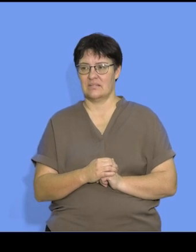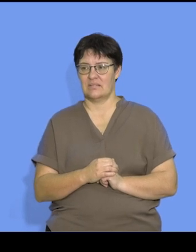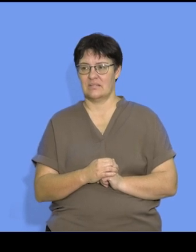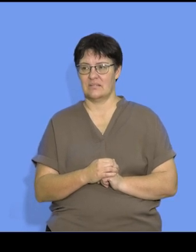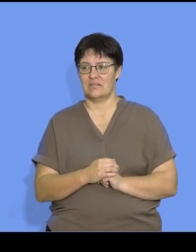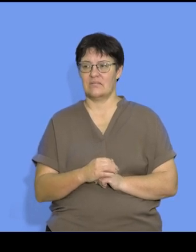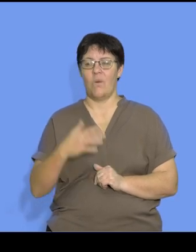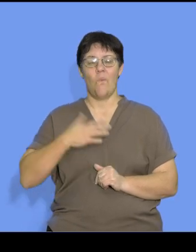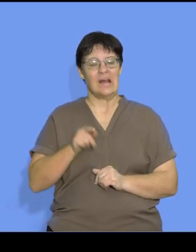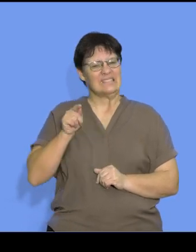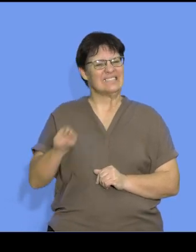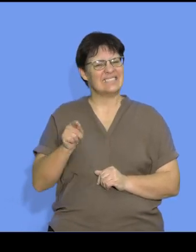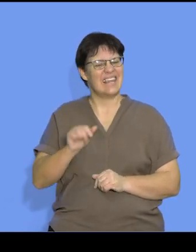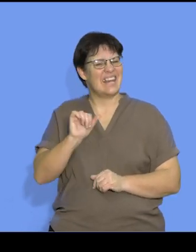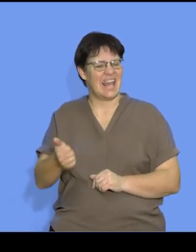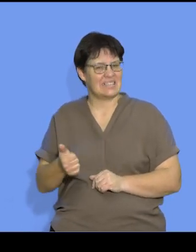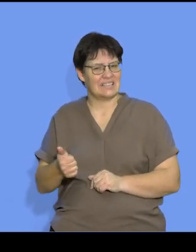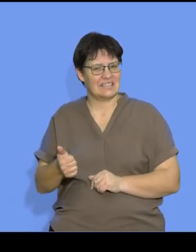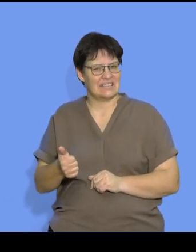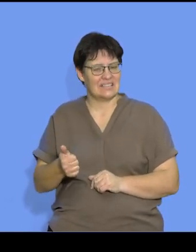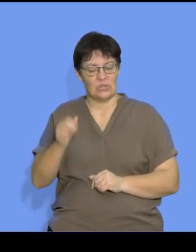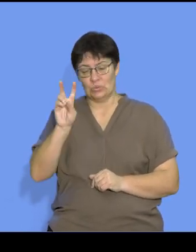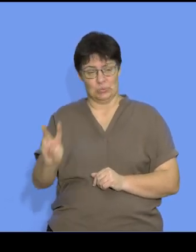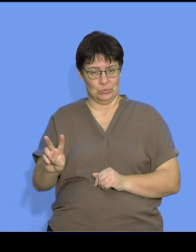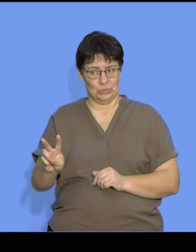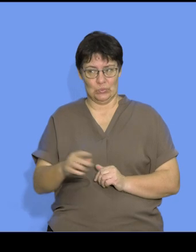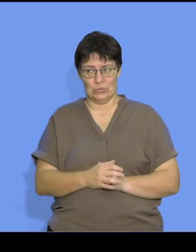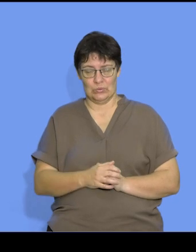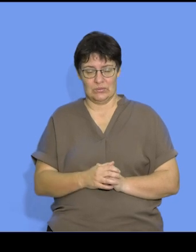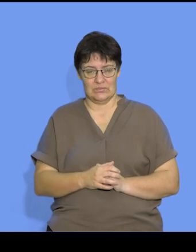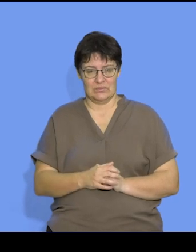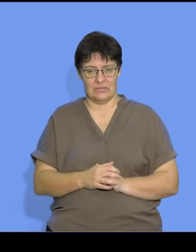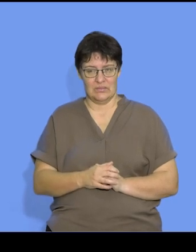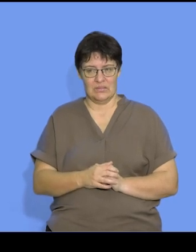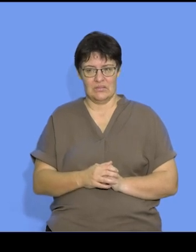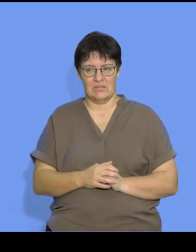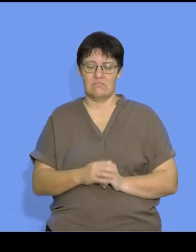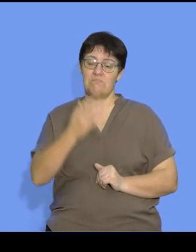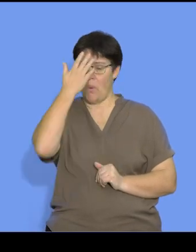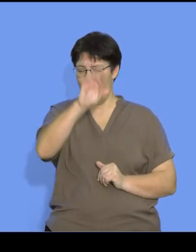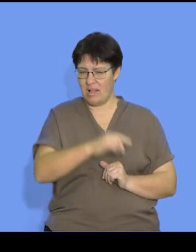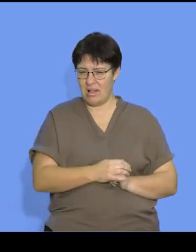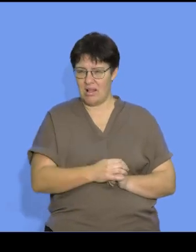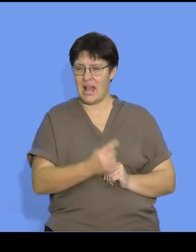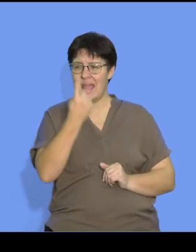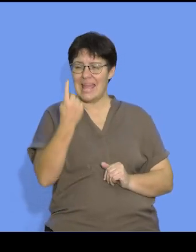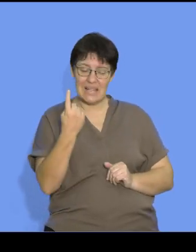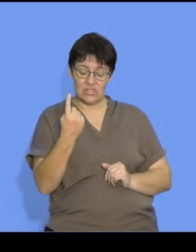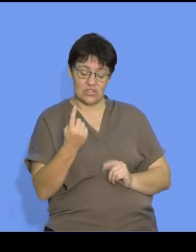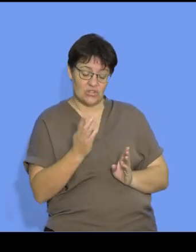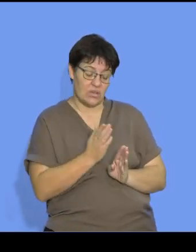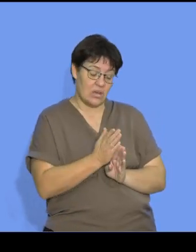I want to write down the next two terms of the sequence, and I know that each term is equal